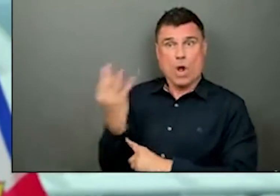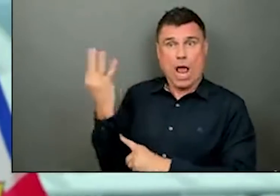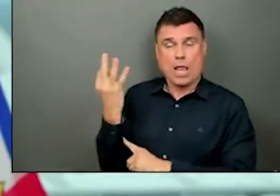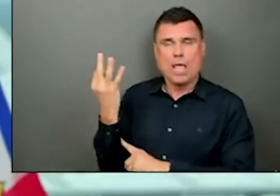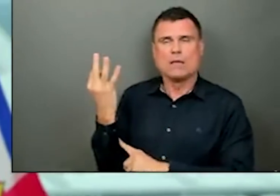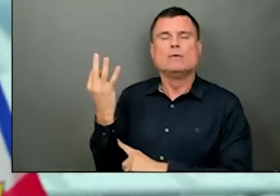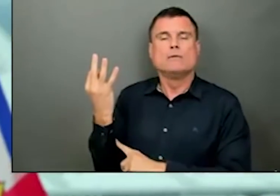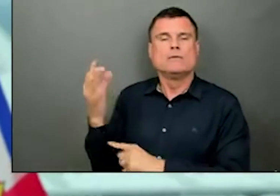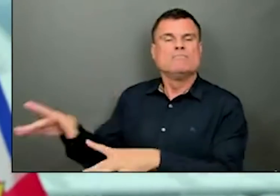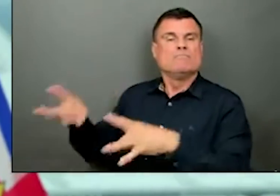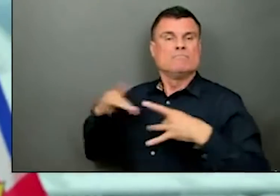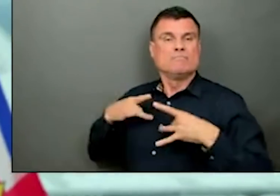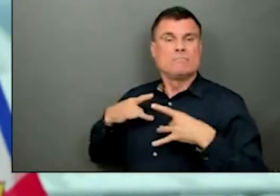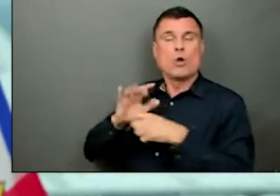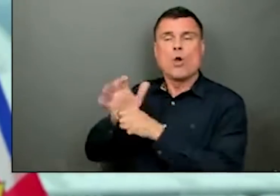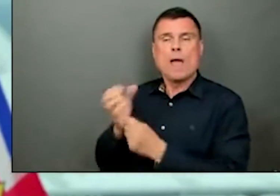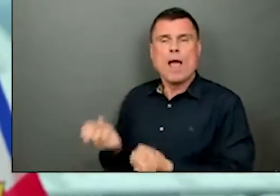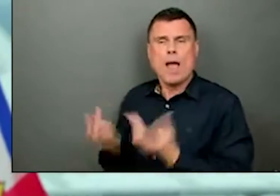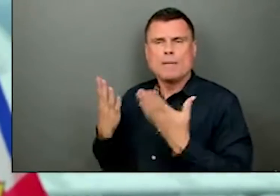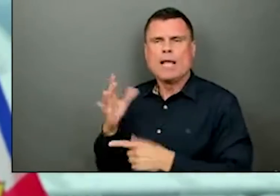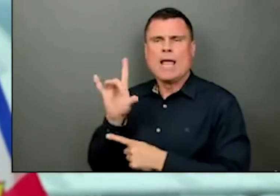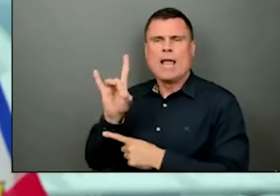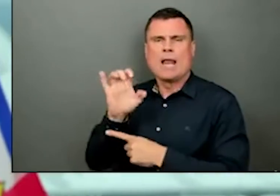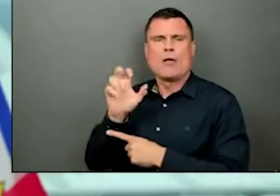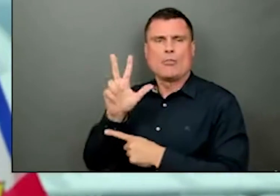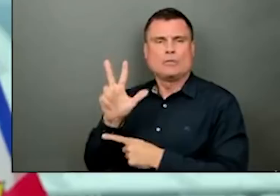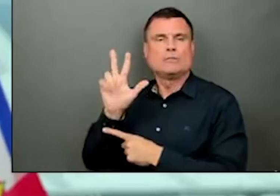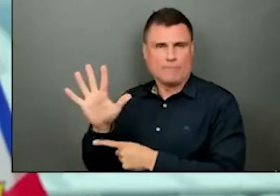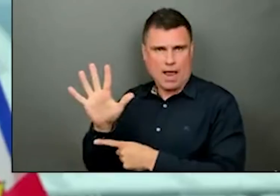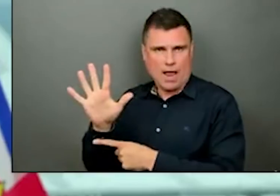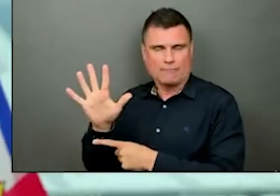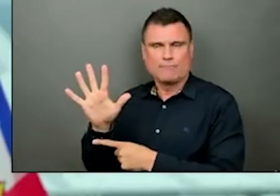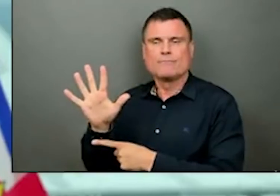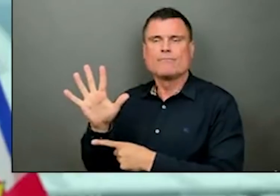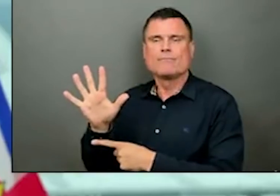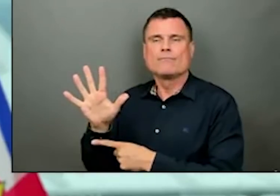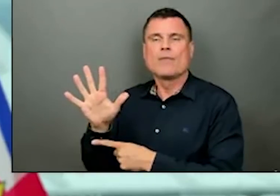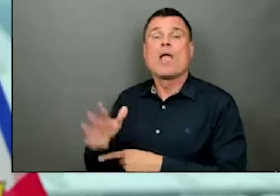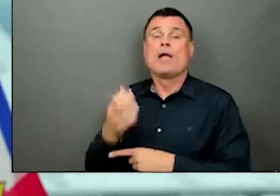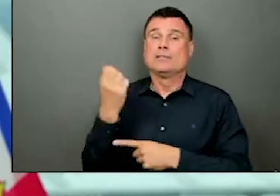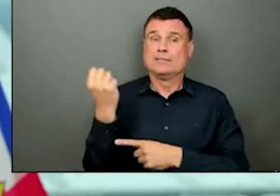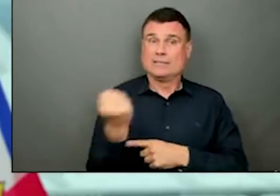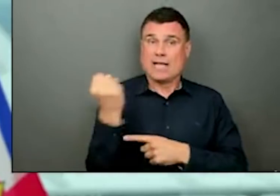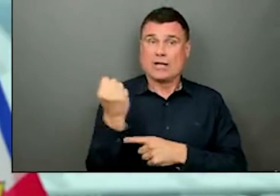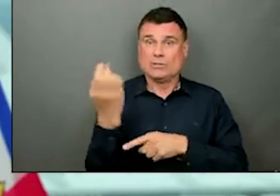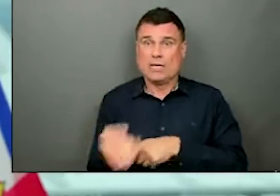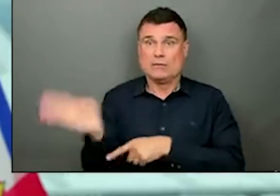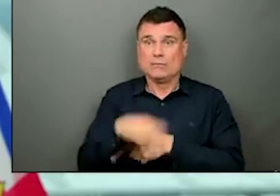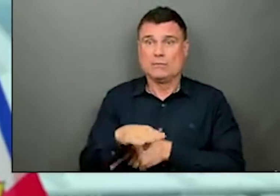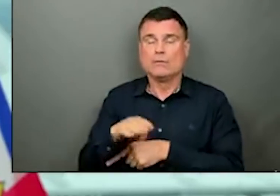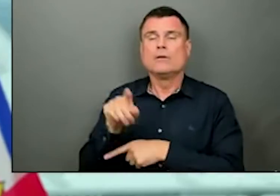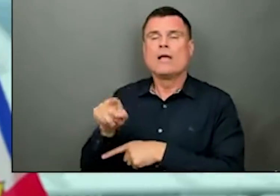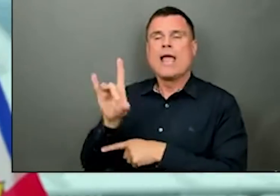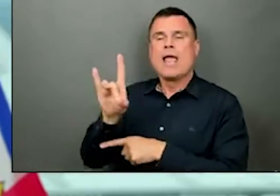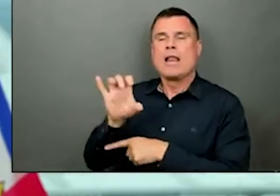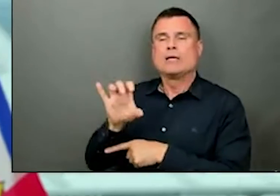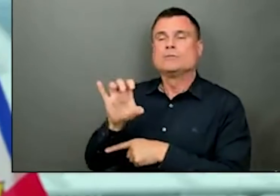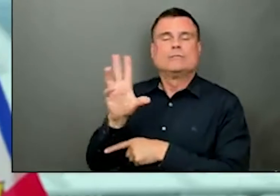had 835 new cases of COVID-19 diagnosed in British Columbia. From Saturday to Sunday, an